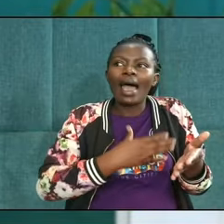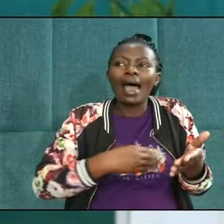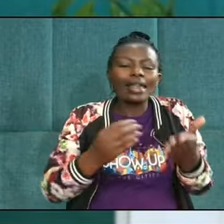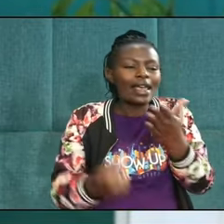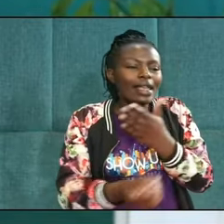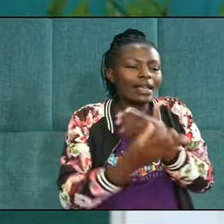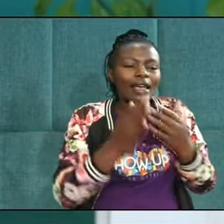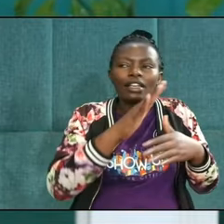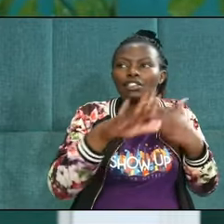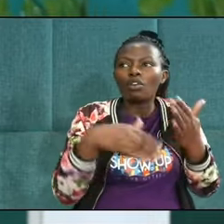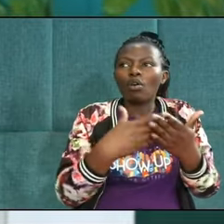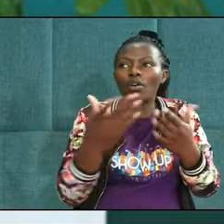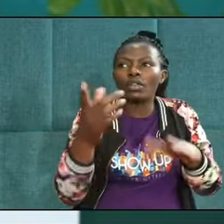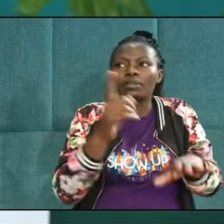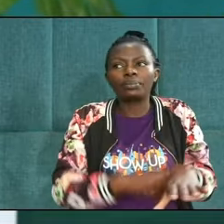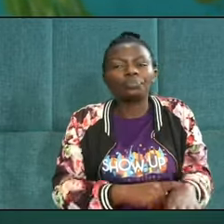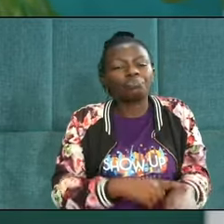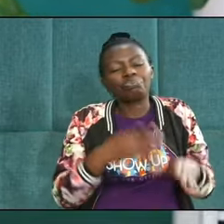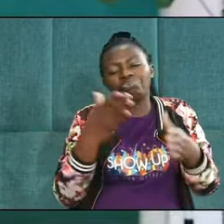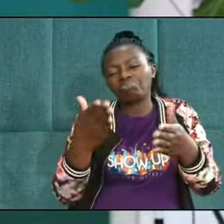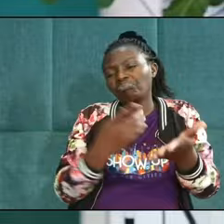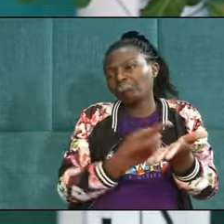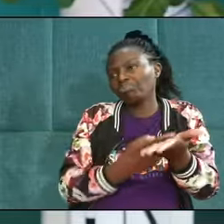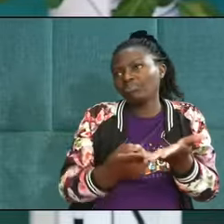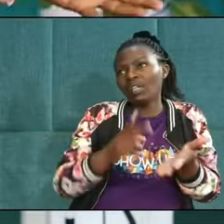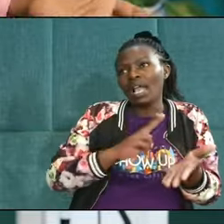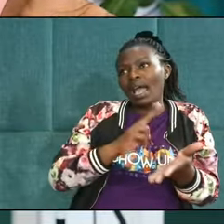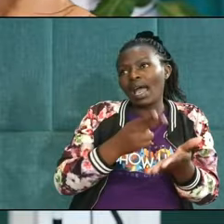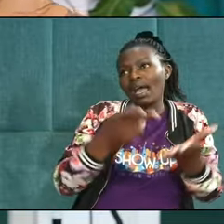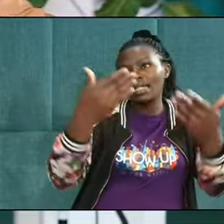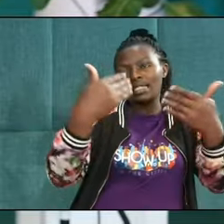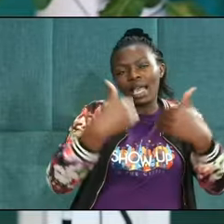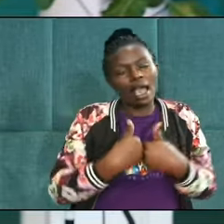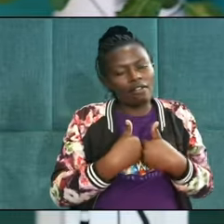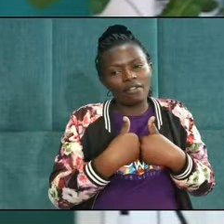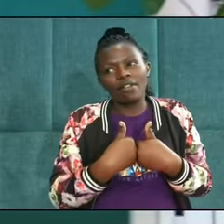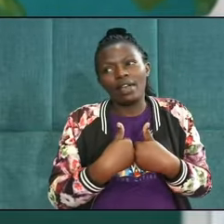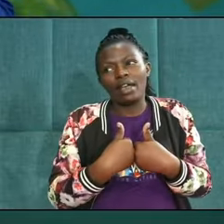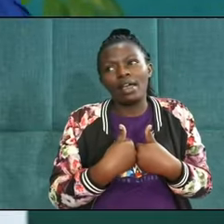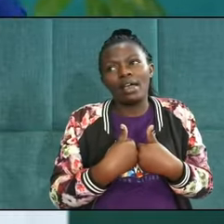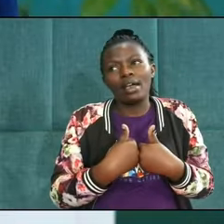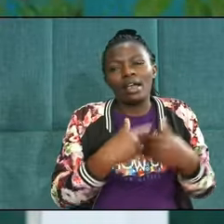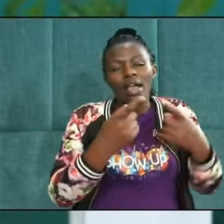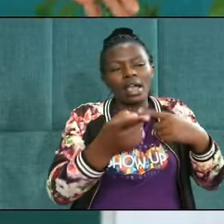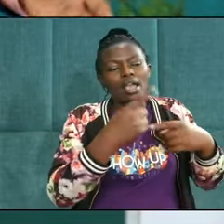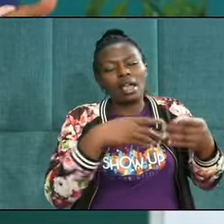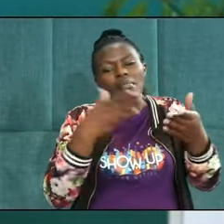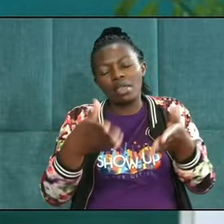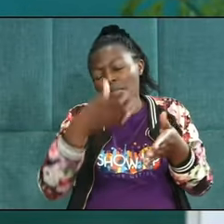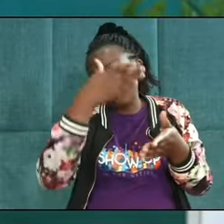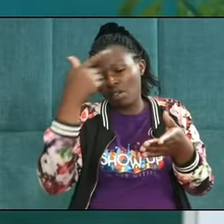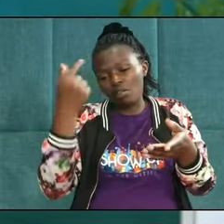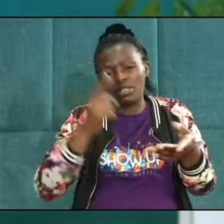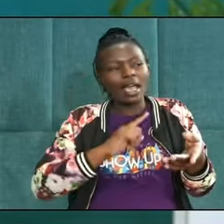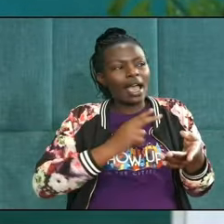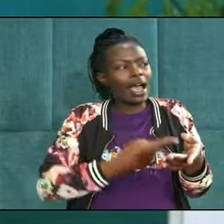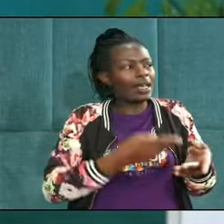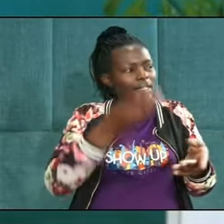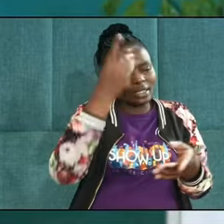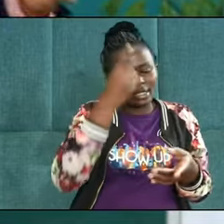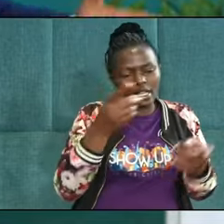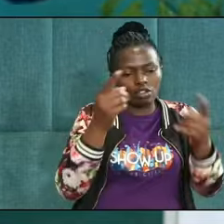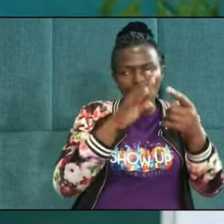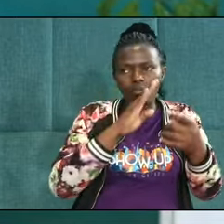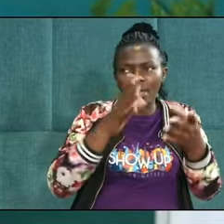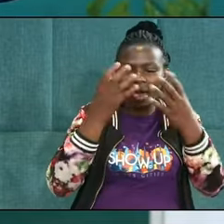week, it is because you decided to be a blessing to the church. It is because you decided to return tithe and offering. And that